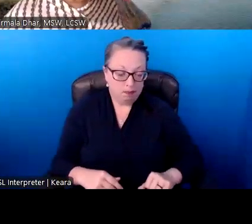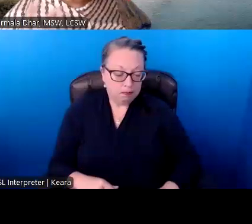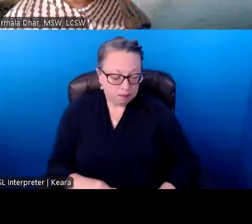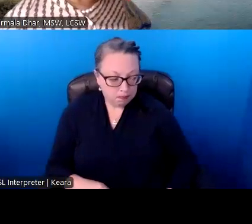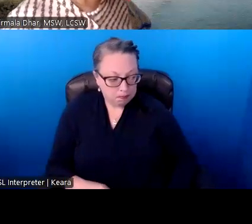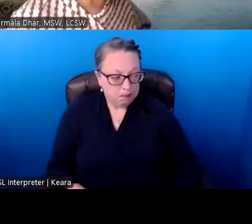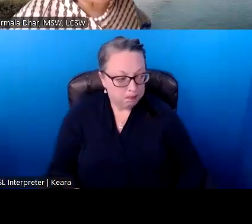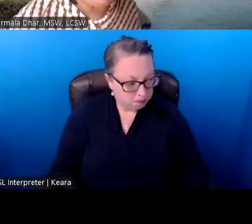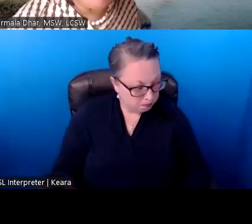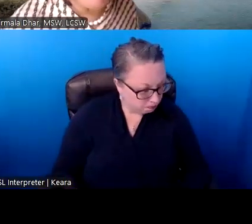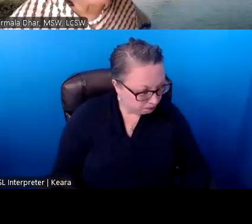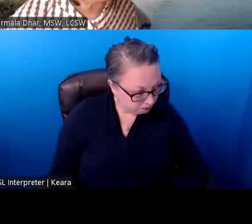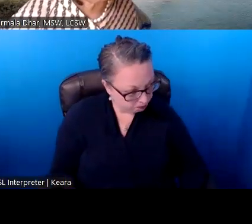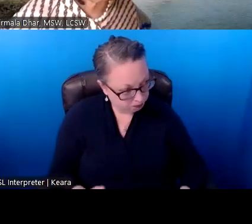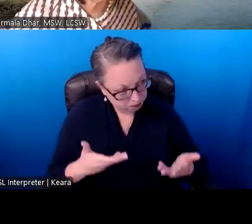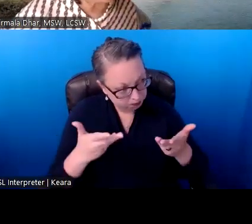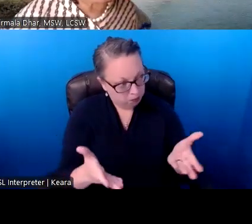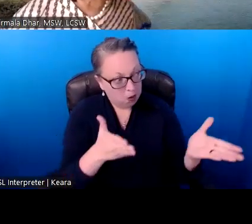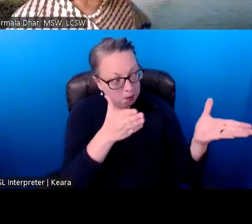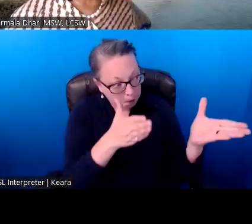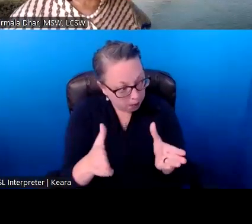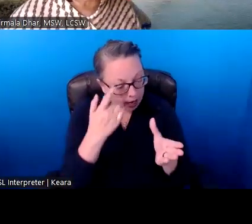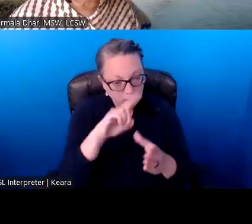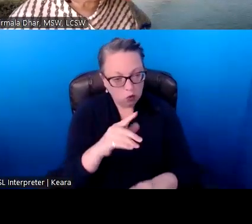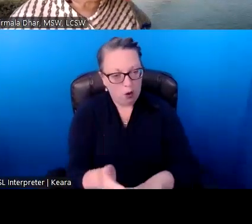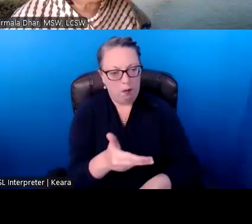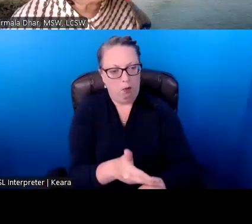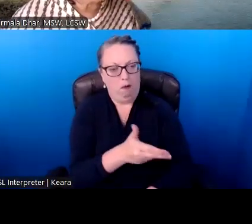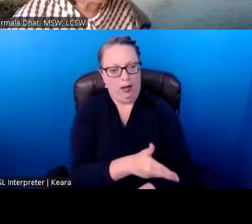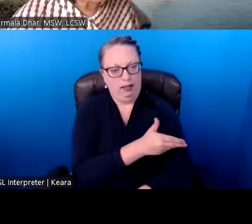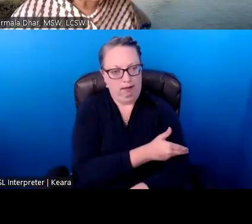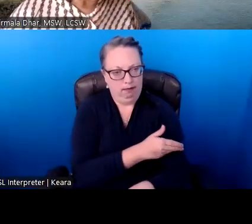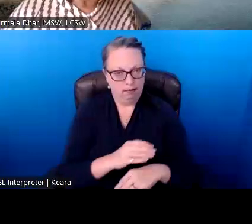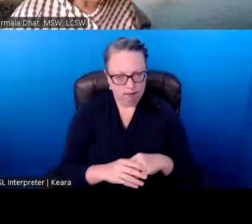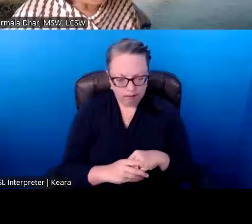And so here is a strategy for improvement.